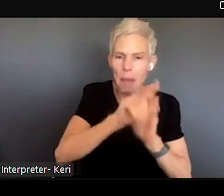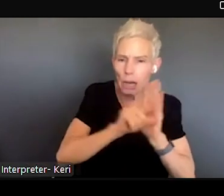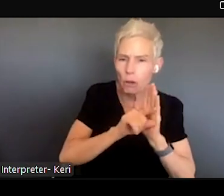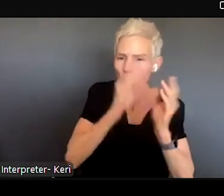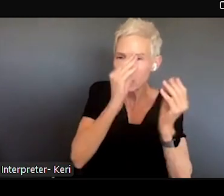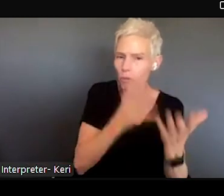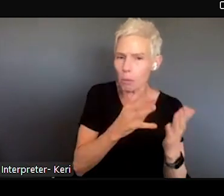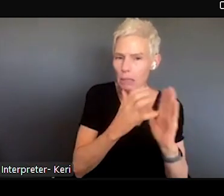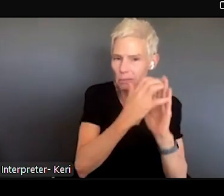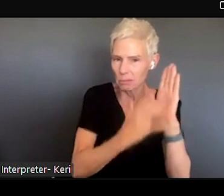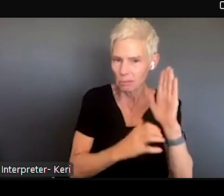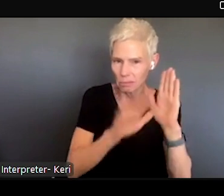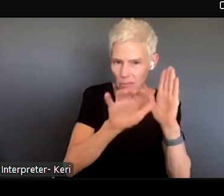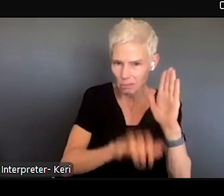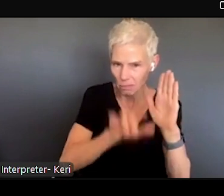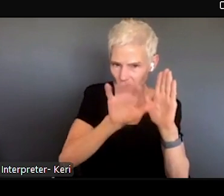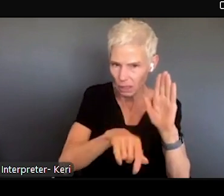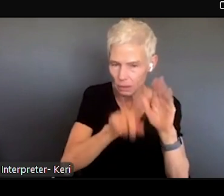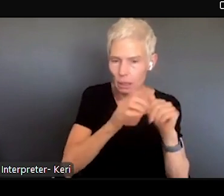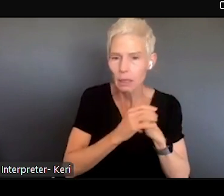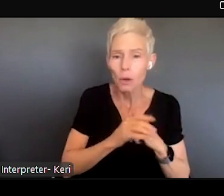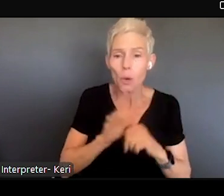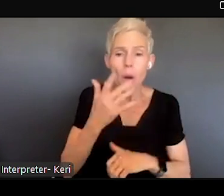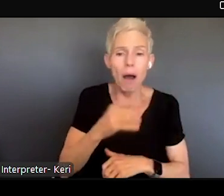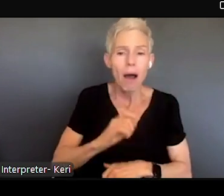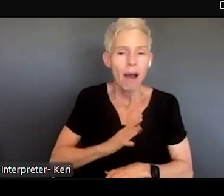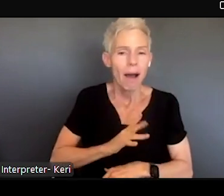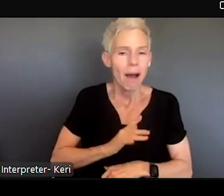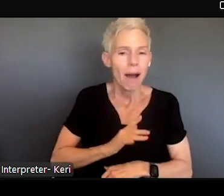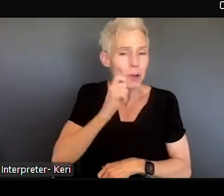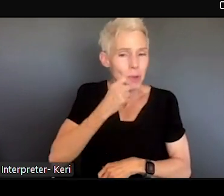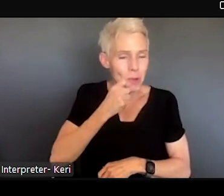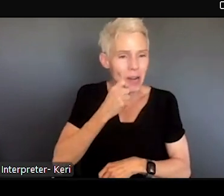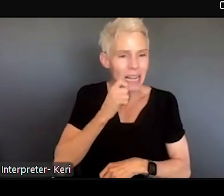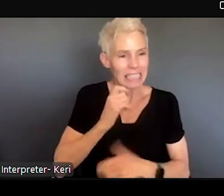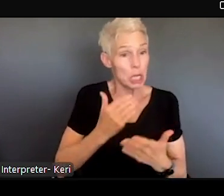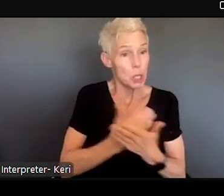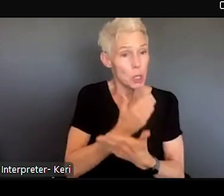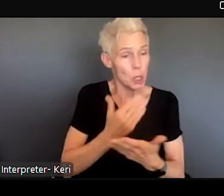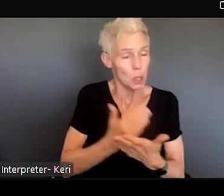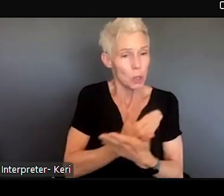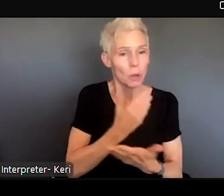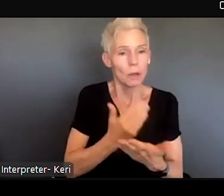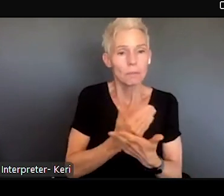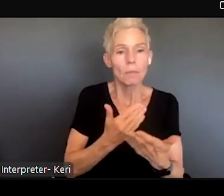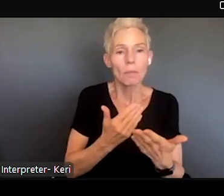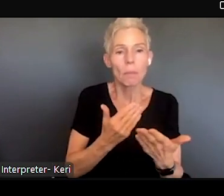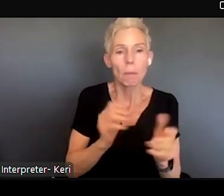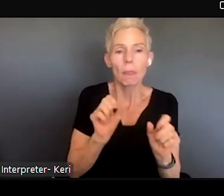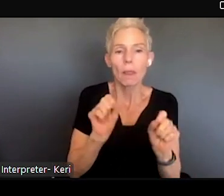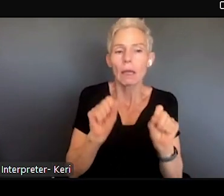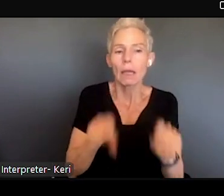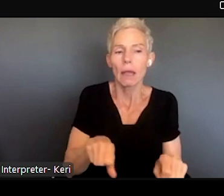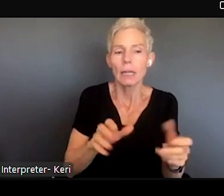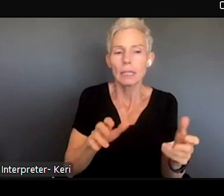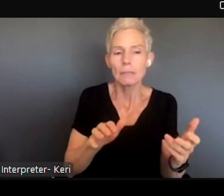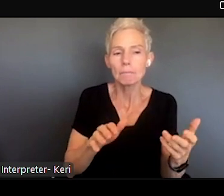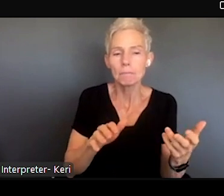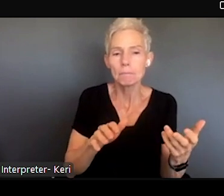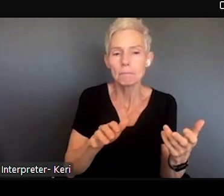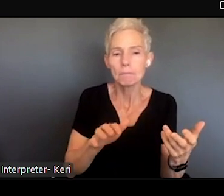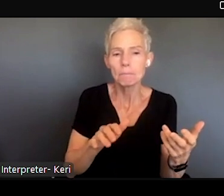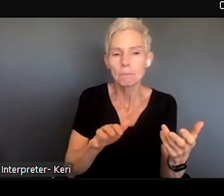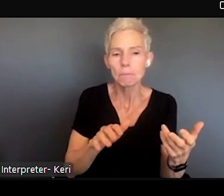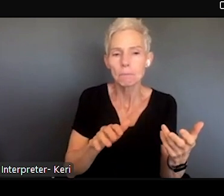so forth. The neat thing is, something that's newer is the ability to